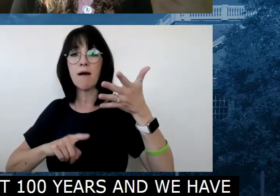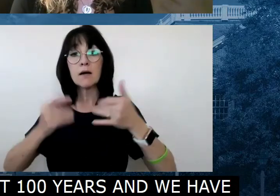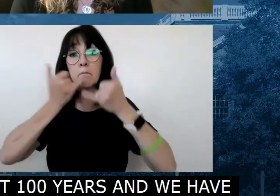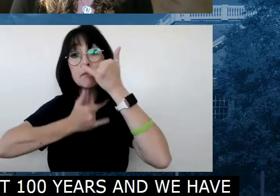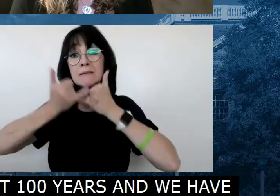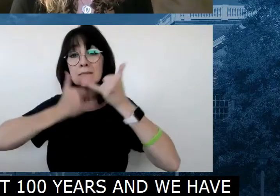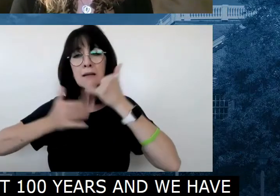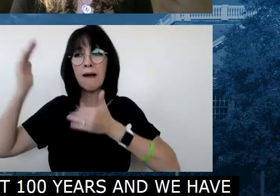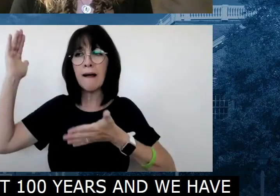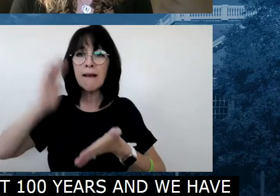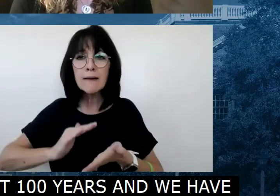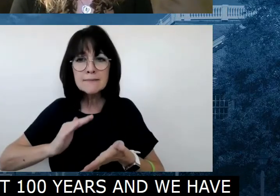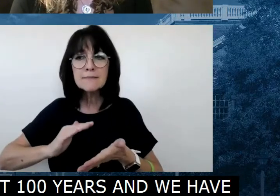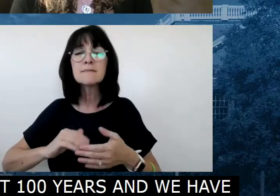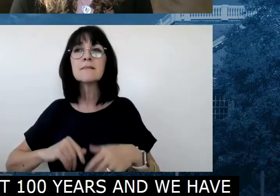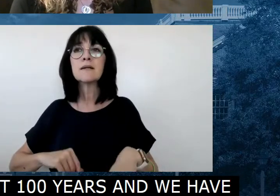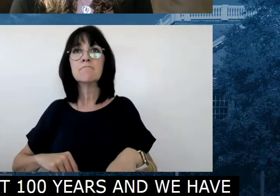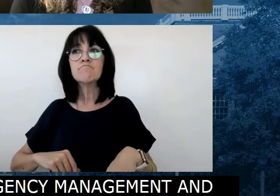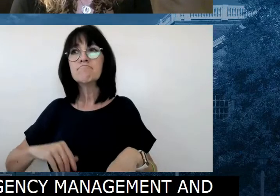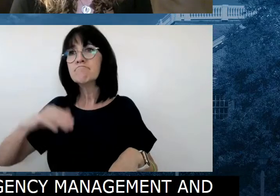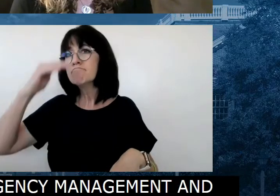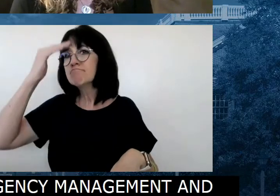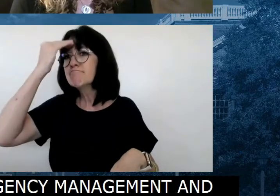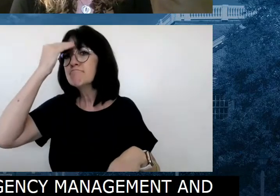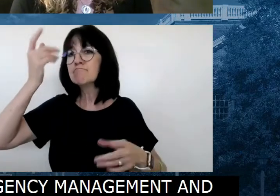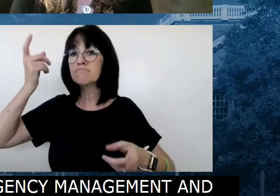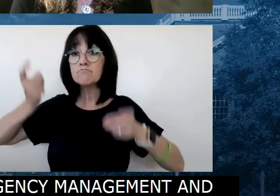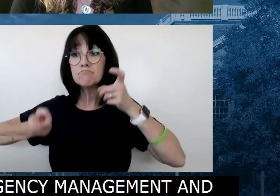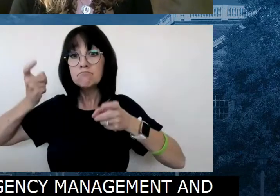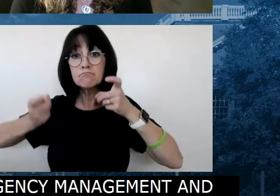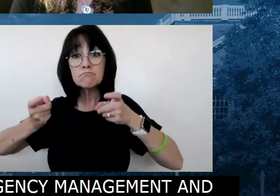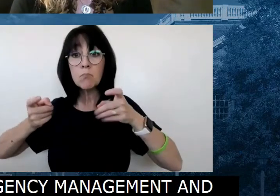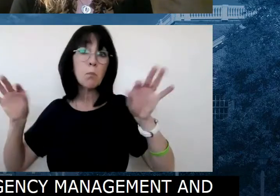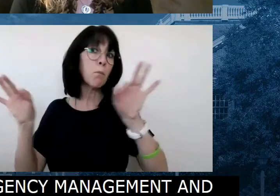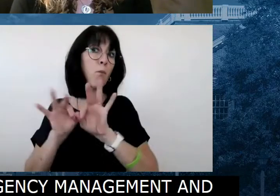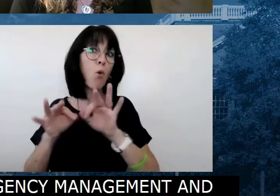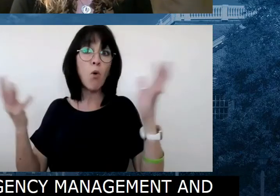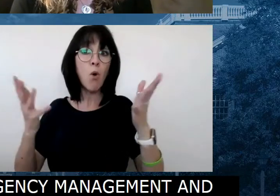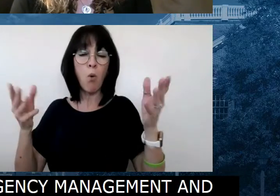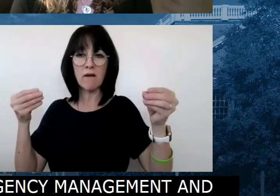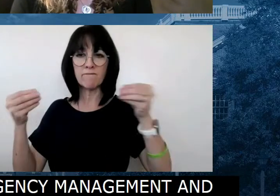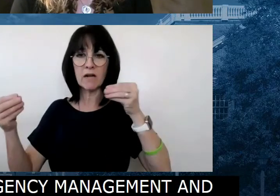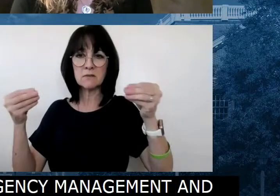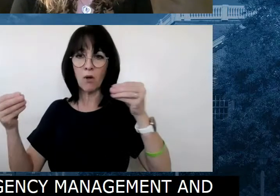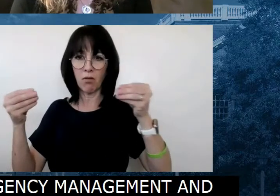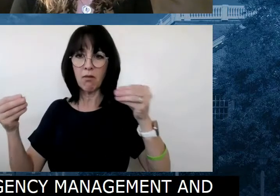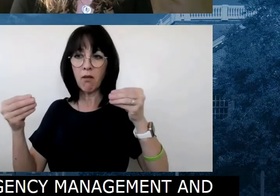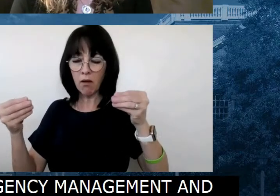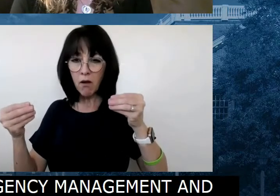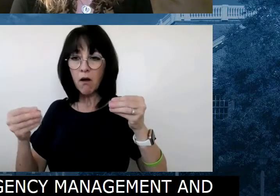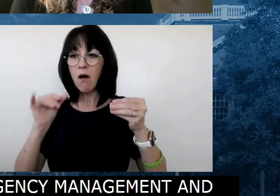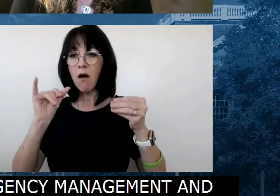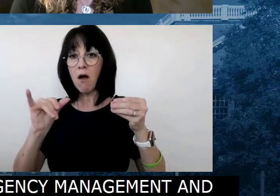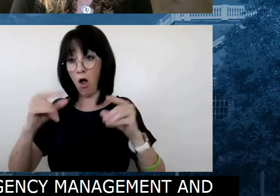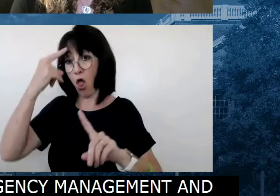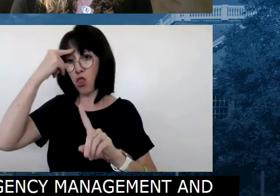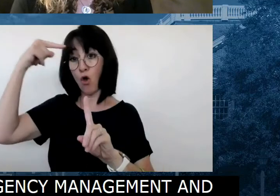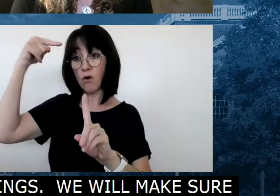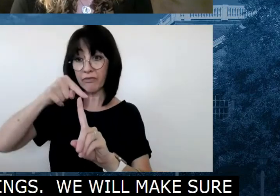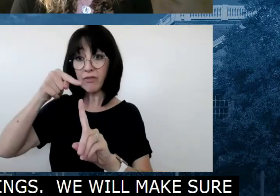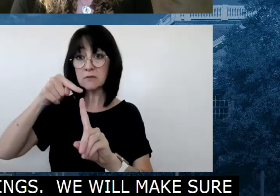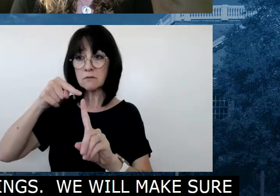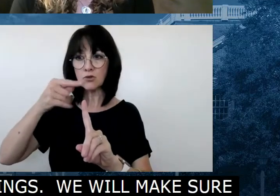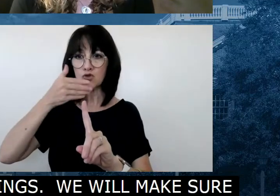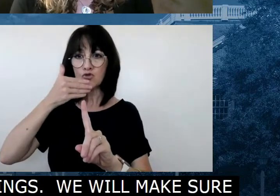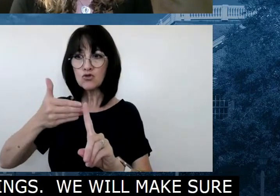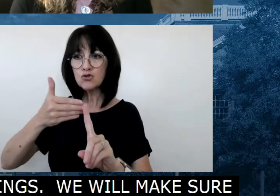we refine and define and improve these plans. And I think there's good stuff and there's going to be bad stuff.